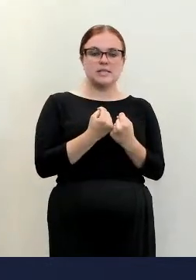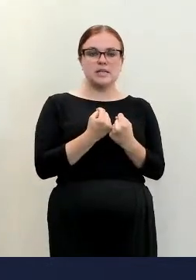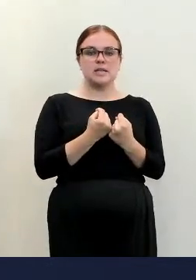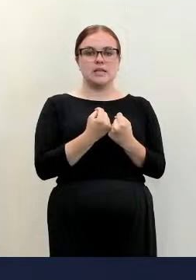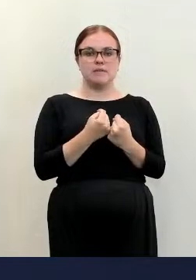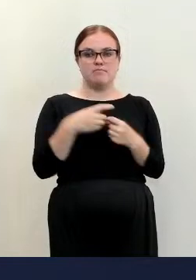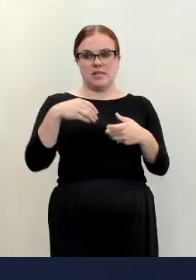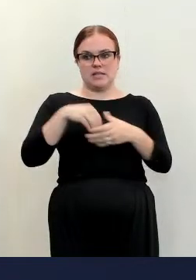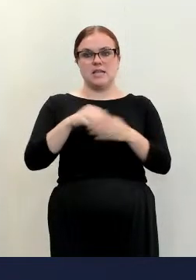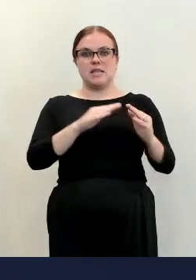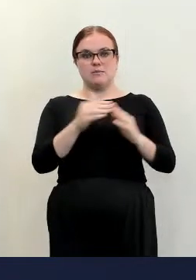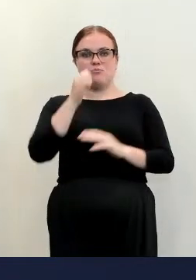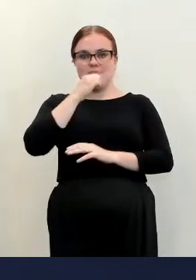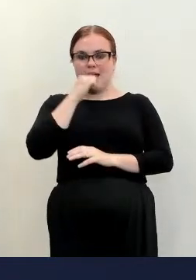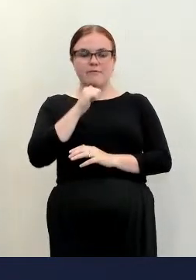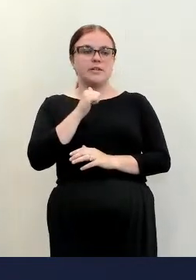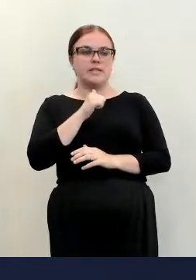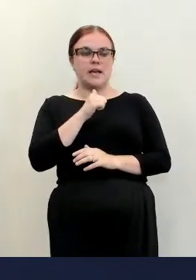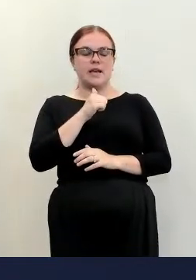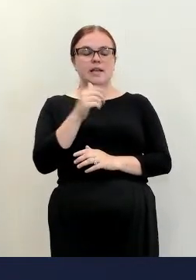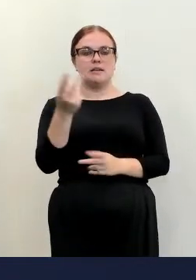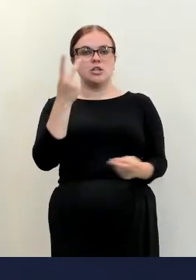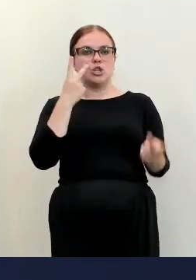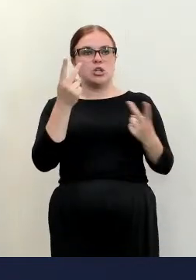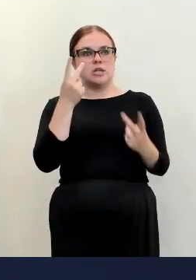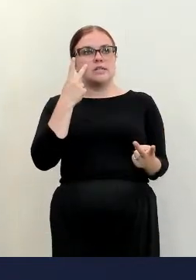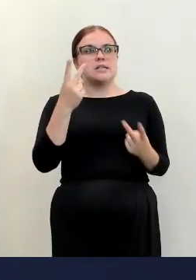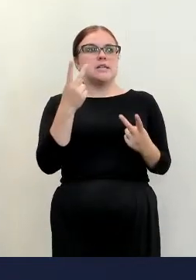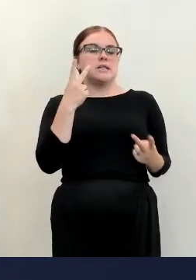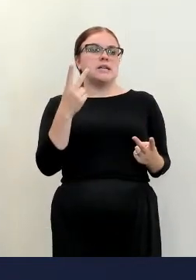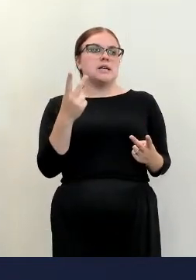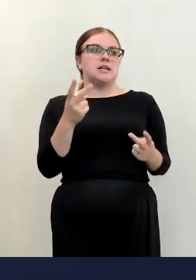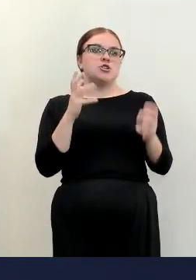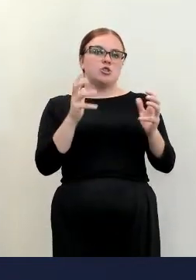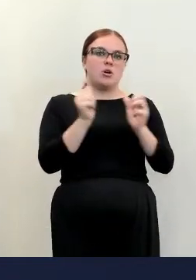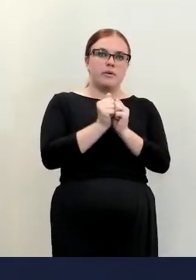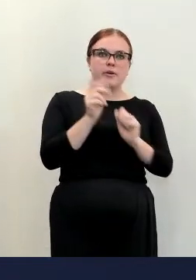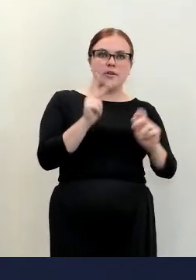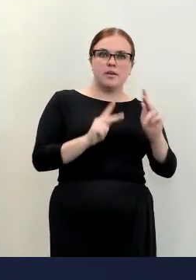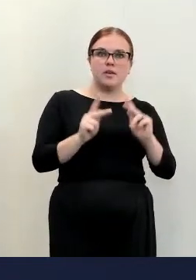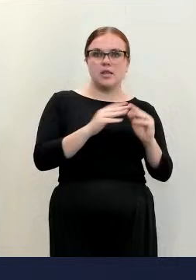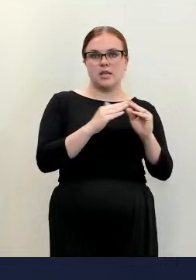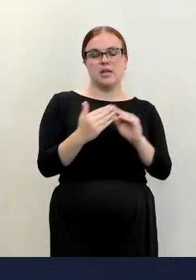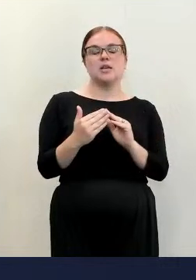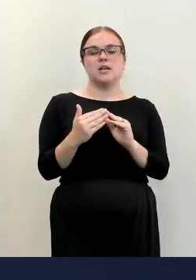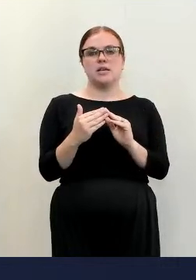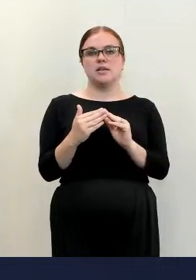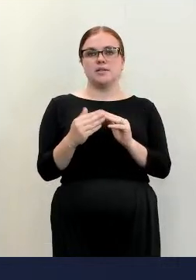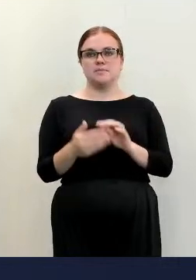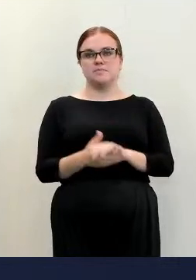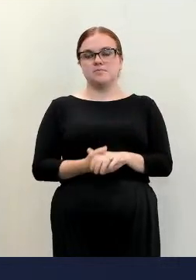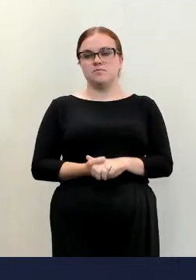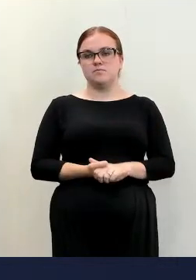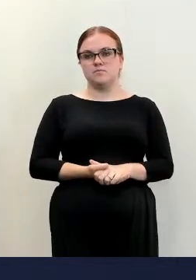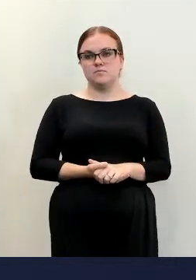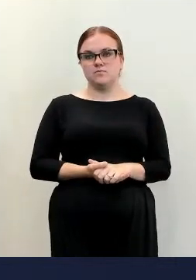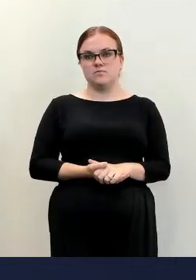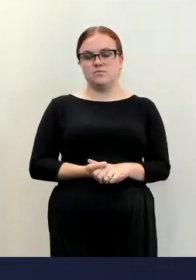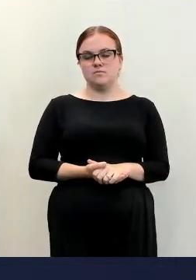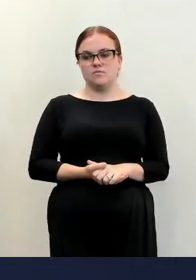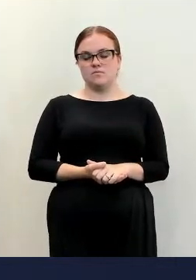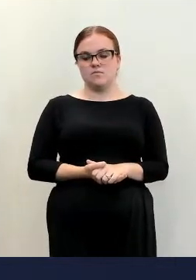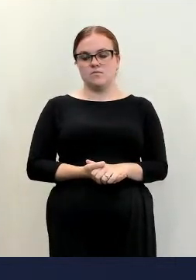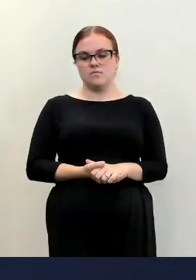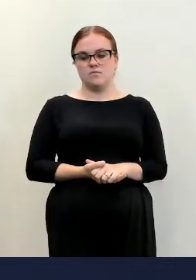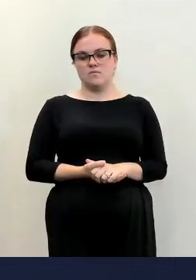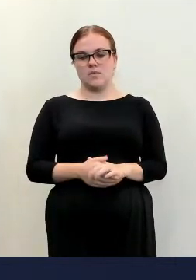out in the community every day, looking at talking to people in our community, and then they have put together this